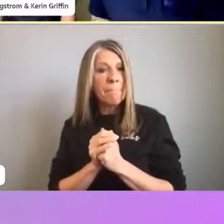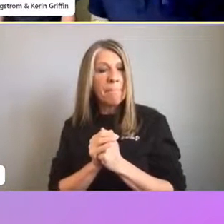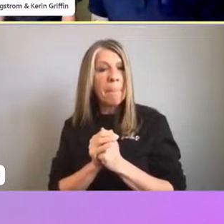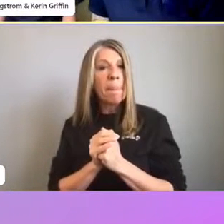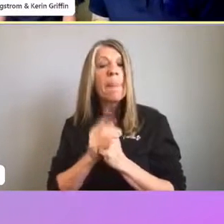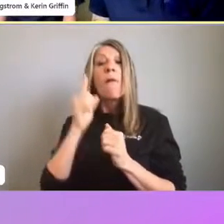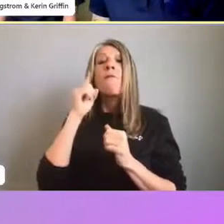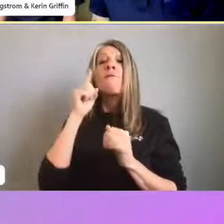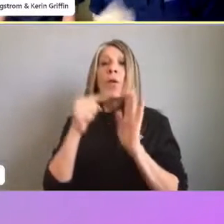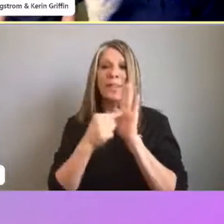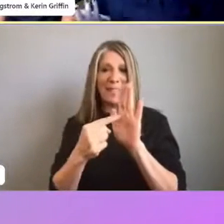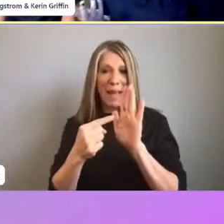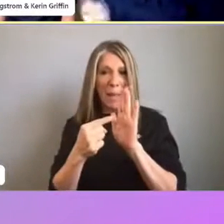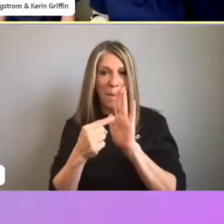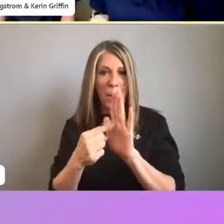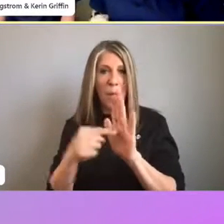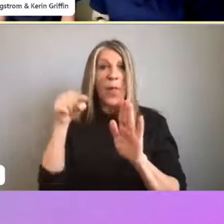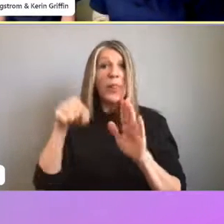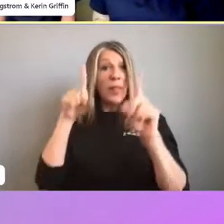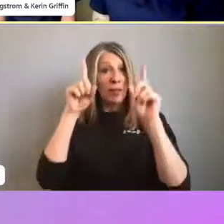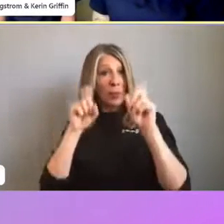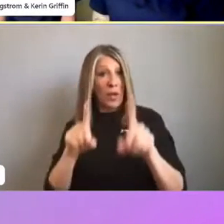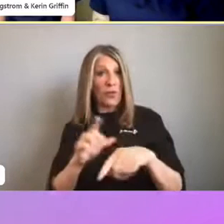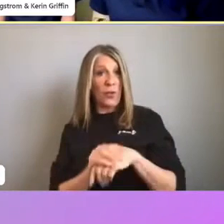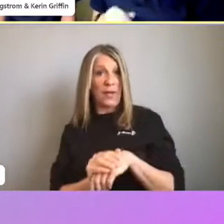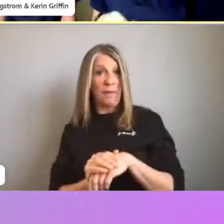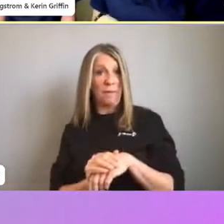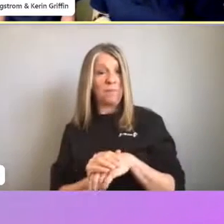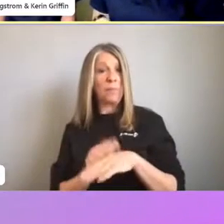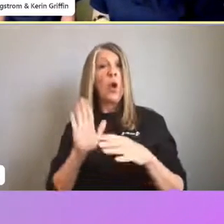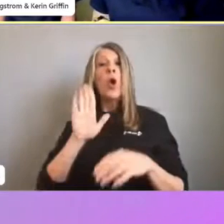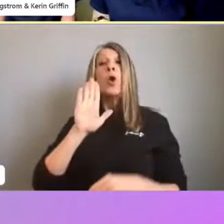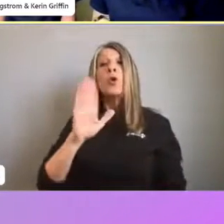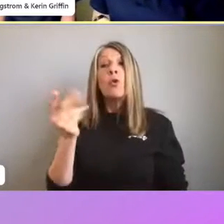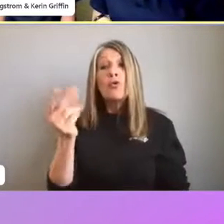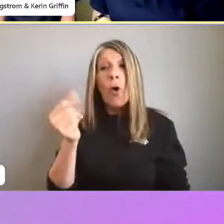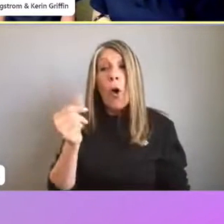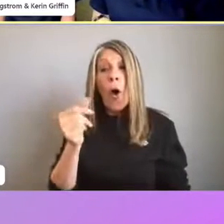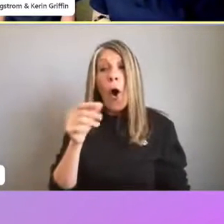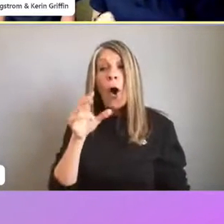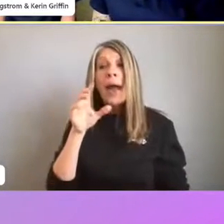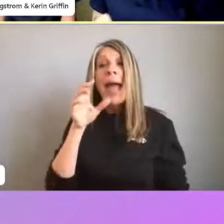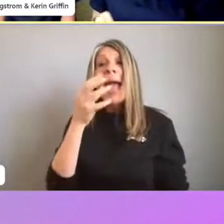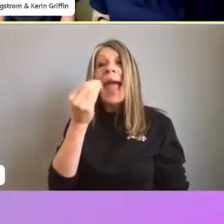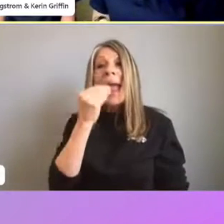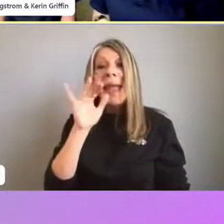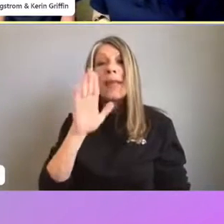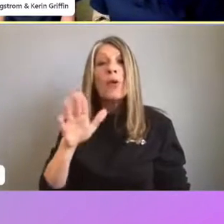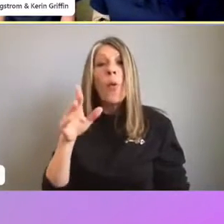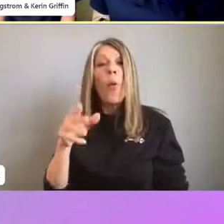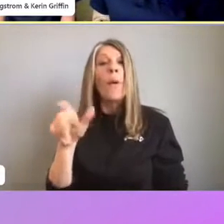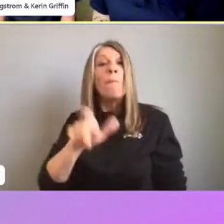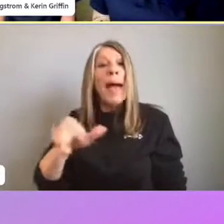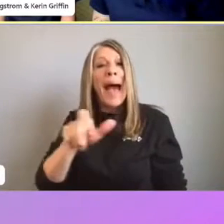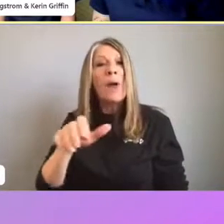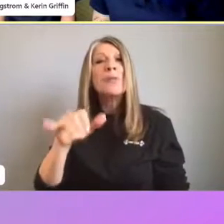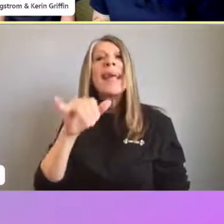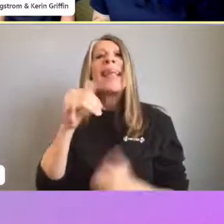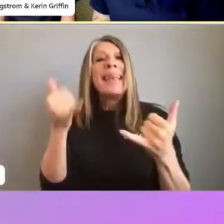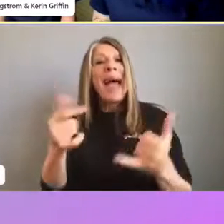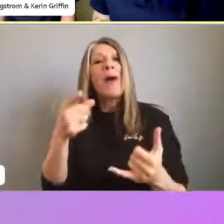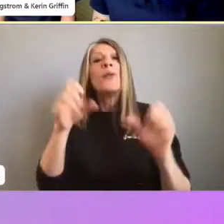So for instance, this question is, your dog ate your mouse and now you can only use